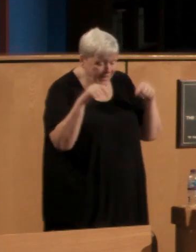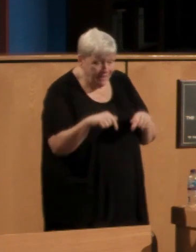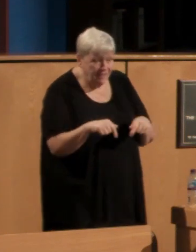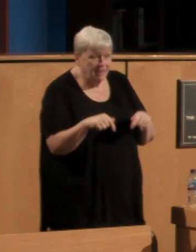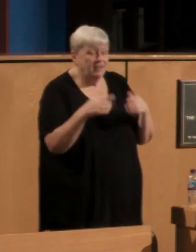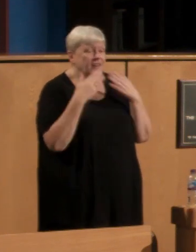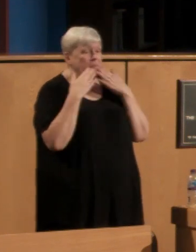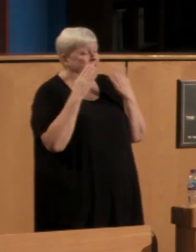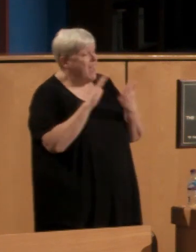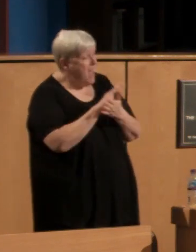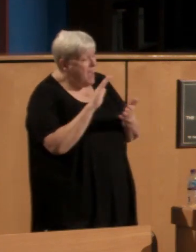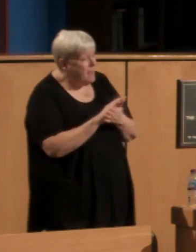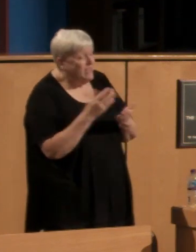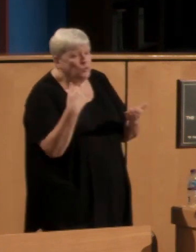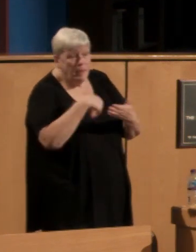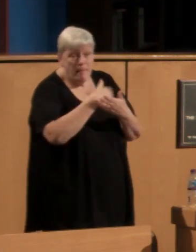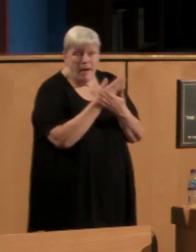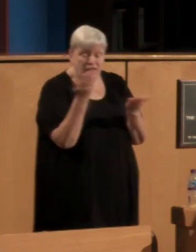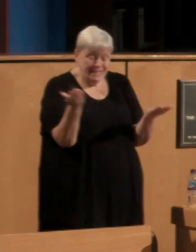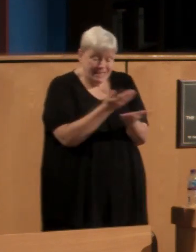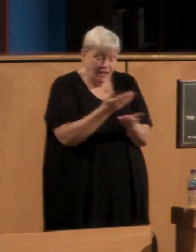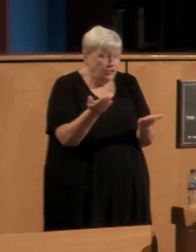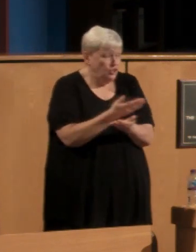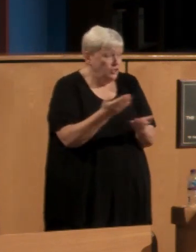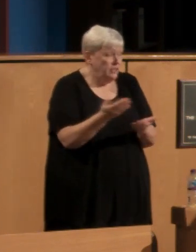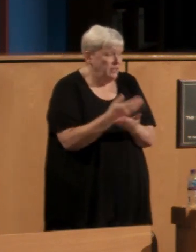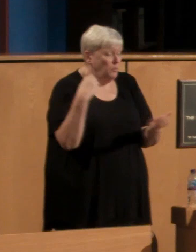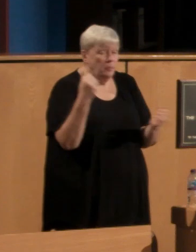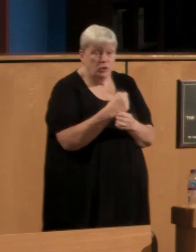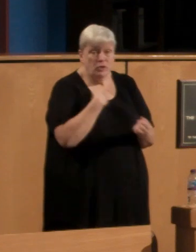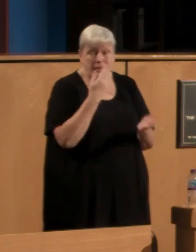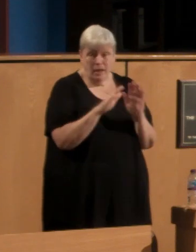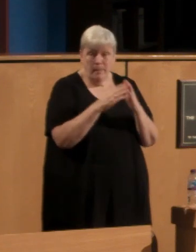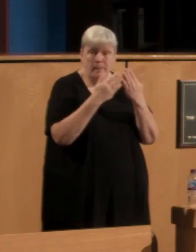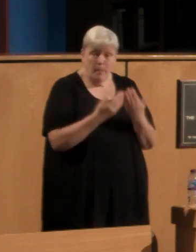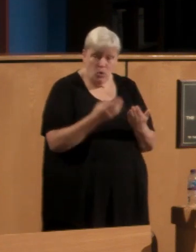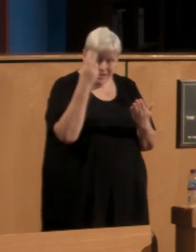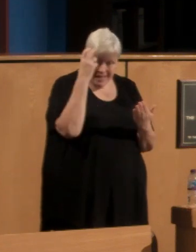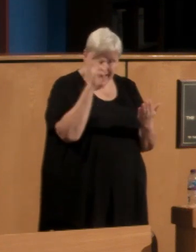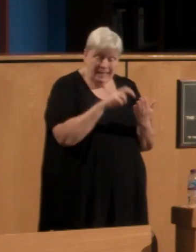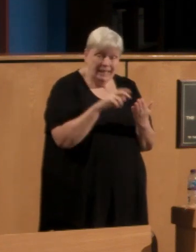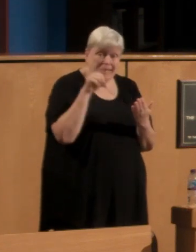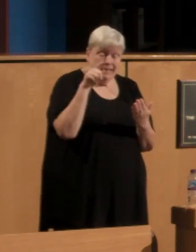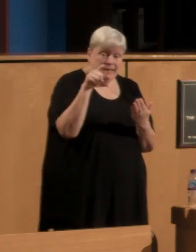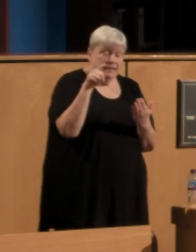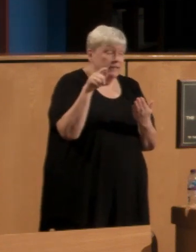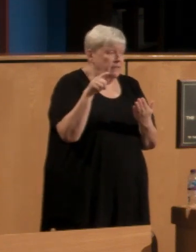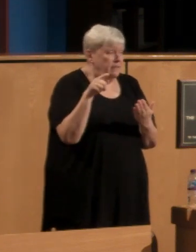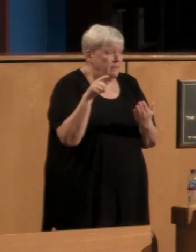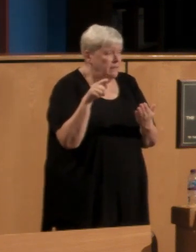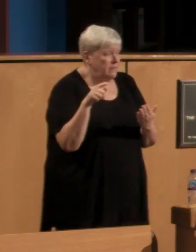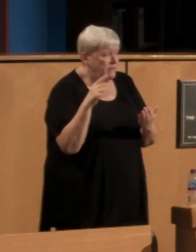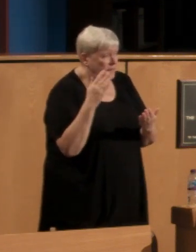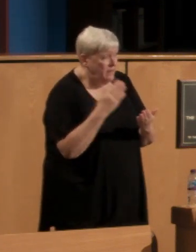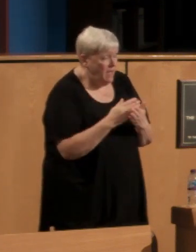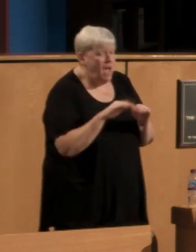absolute delight to be a part of this discussion. They'll be doing a book signing in the room just back there. And Blackwell's has a table